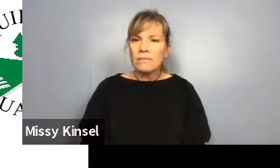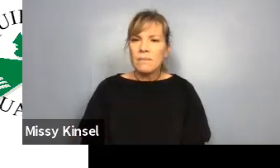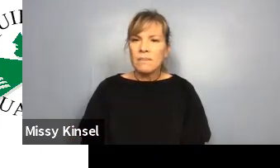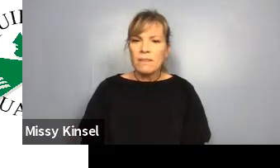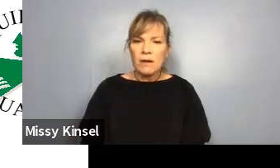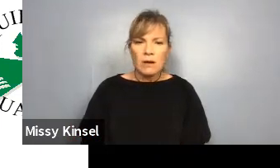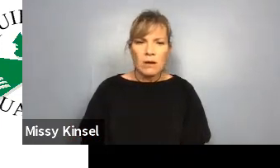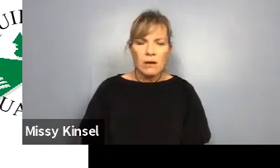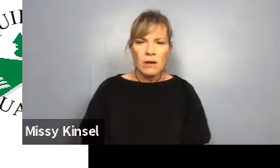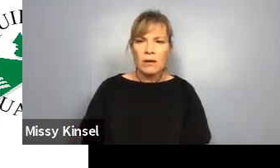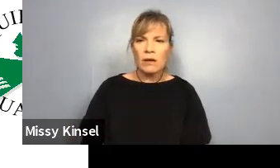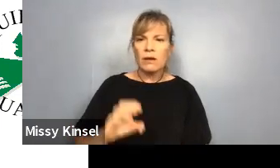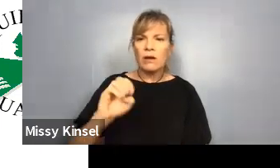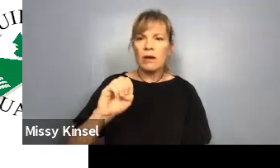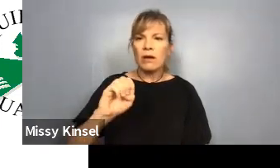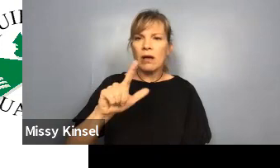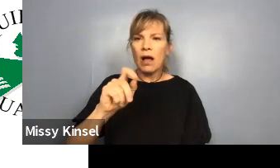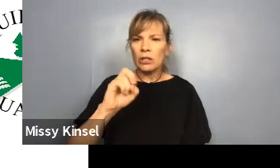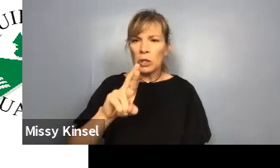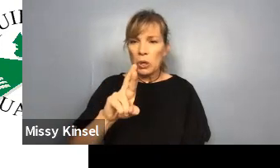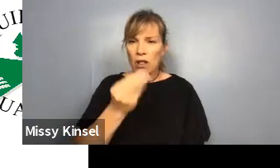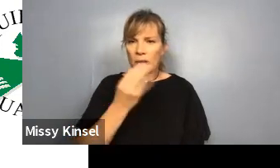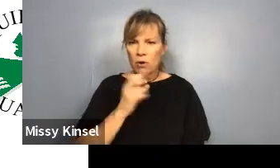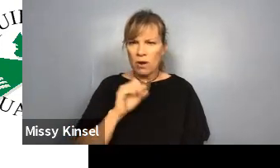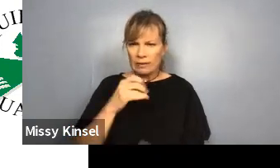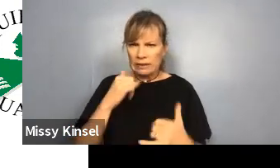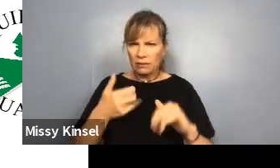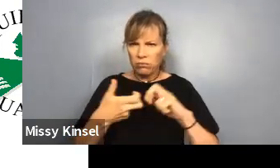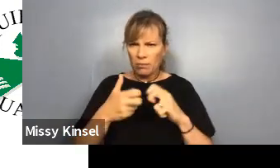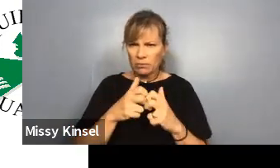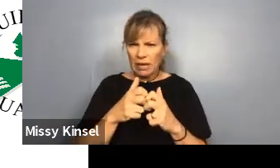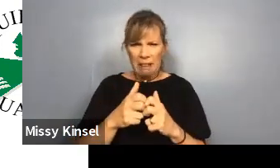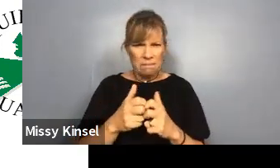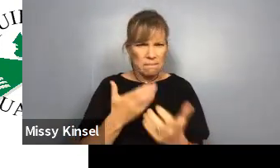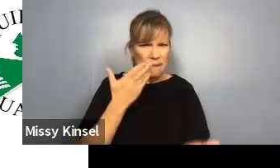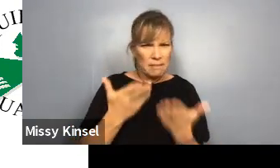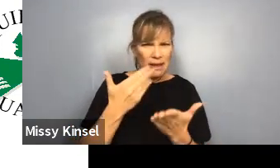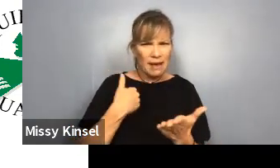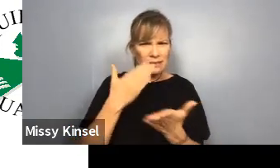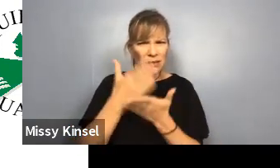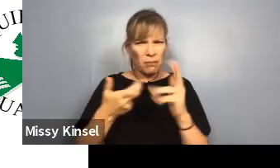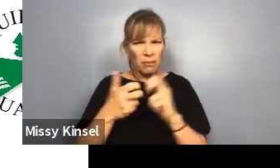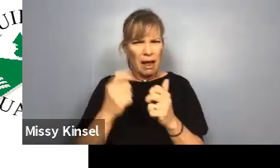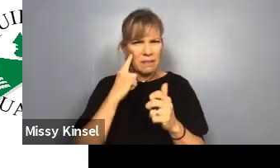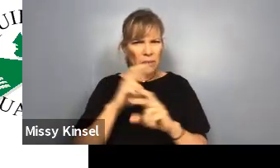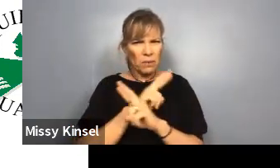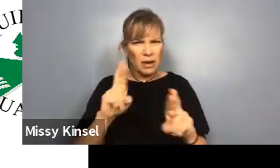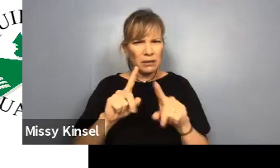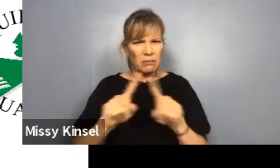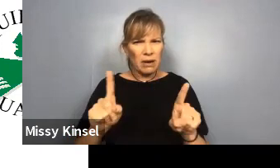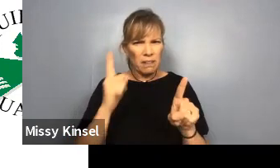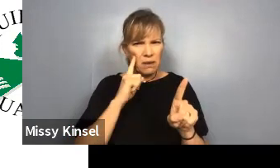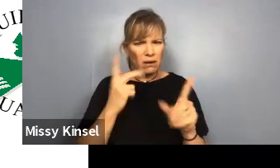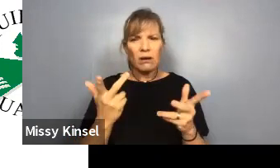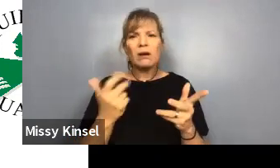and Eleanor, if you could let me know if we're still having technical issues. It seems like we might be, but I think we're good to go. So, so again,